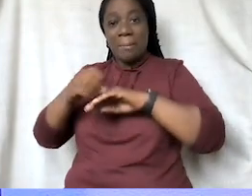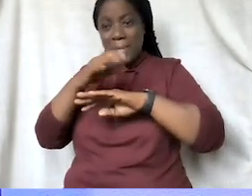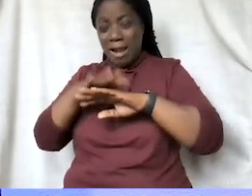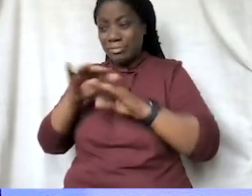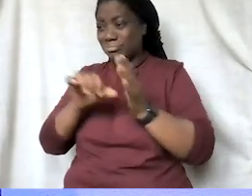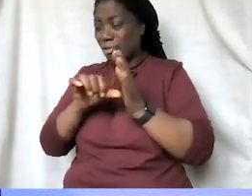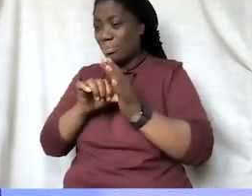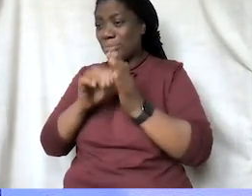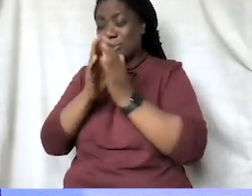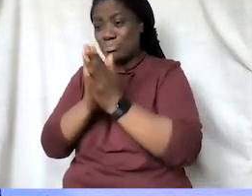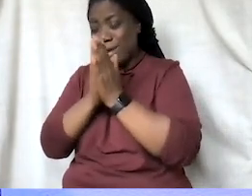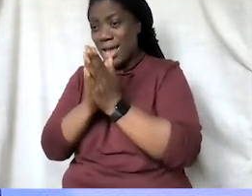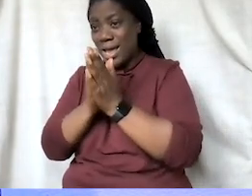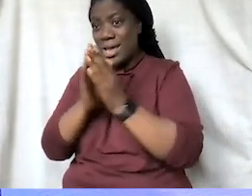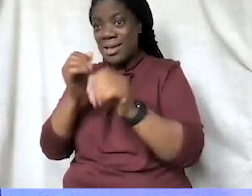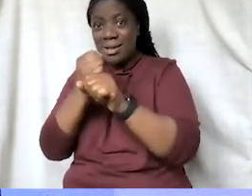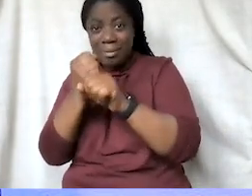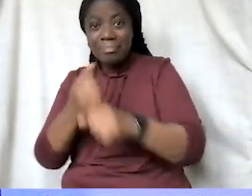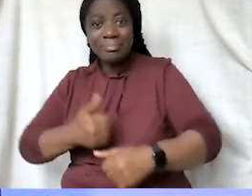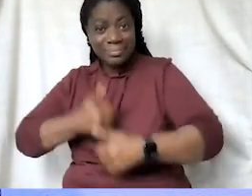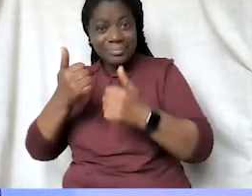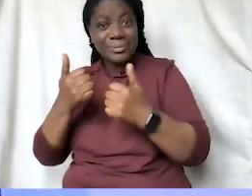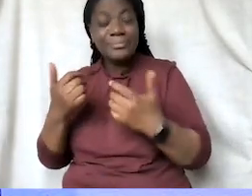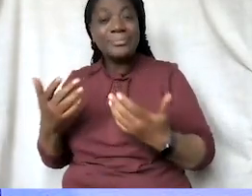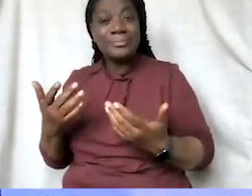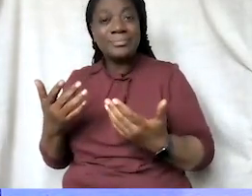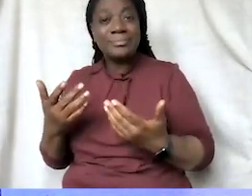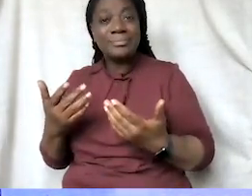restore. There is no life that is lost